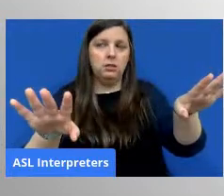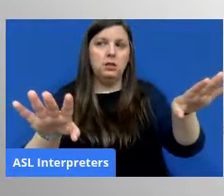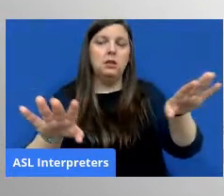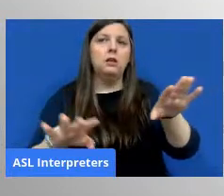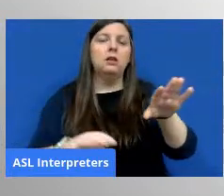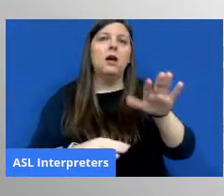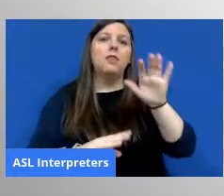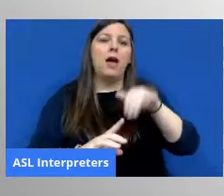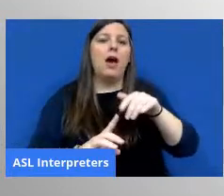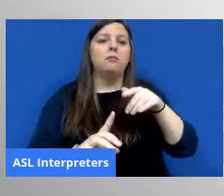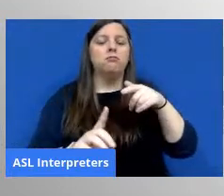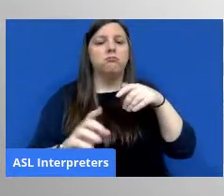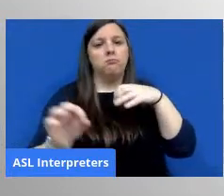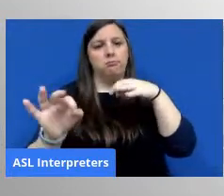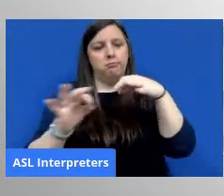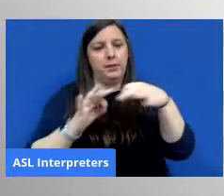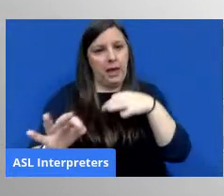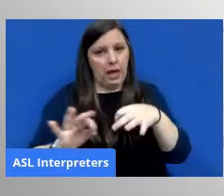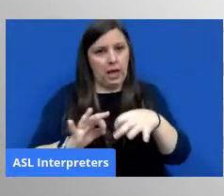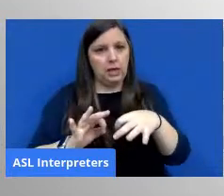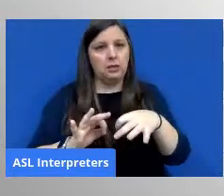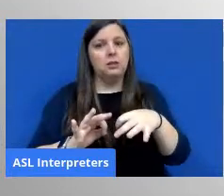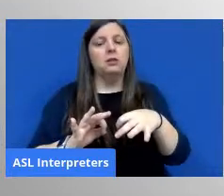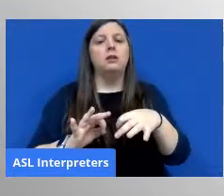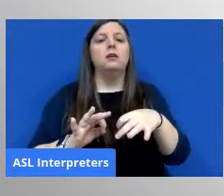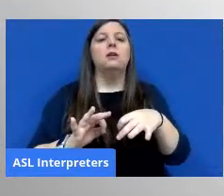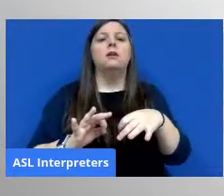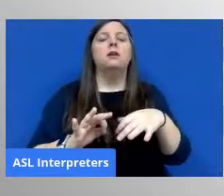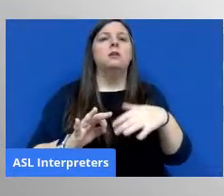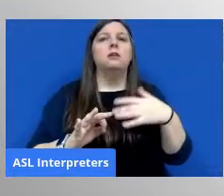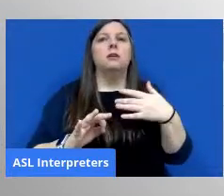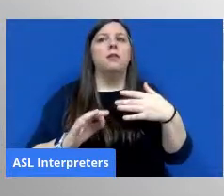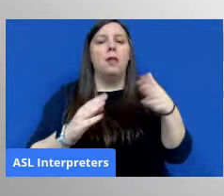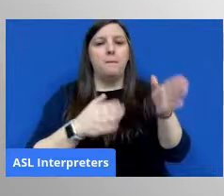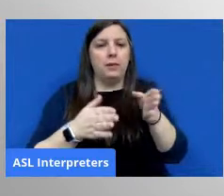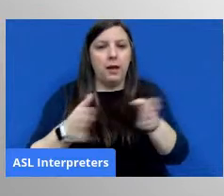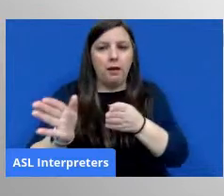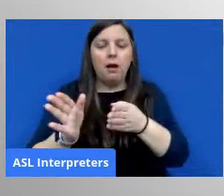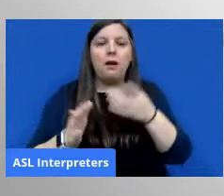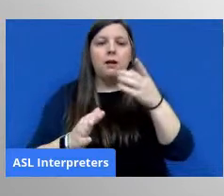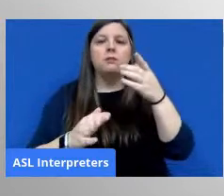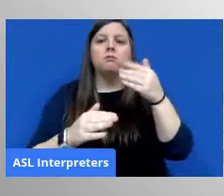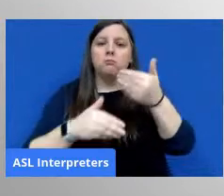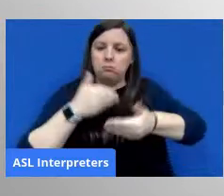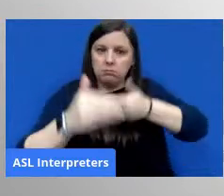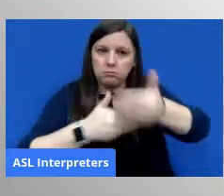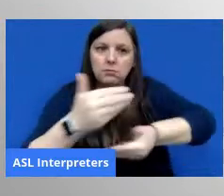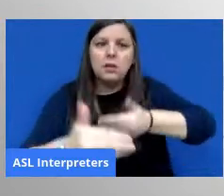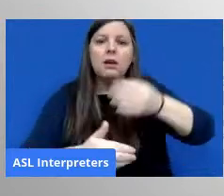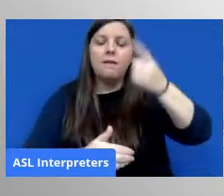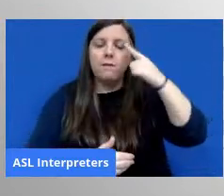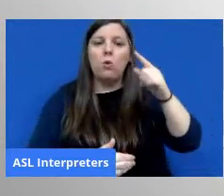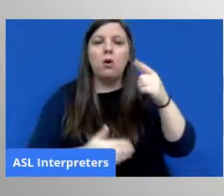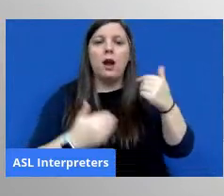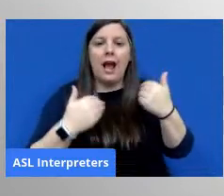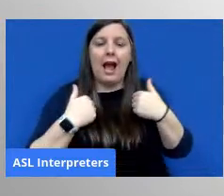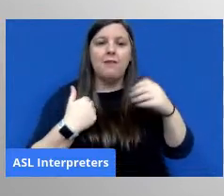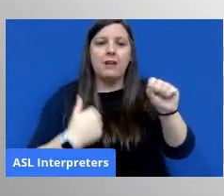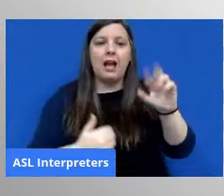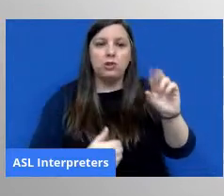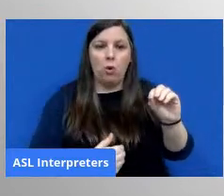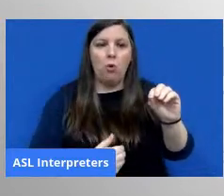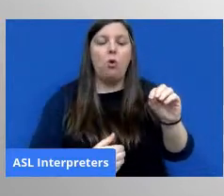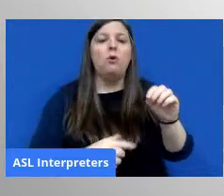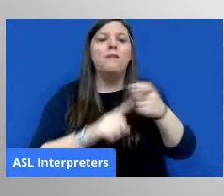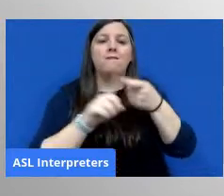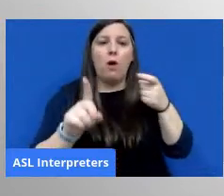iterating the trajectory of having SROs in our schools, and it stemmed from that situation that happened at Cedar